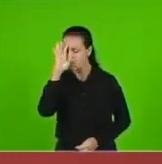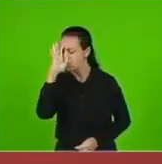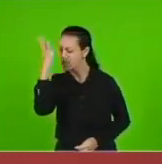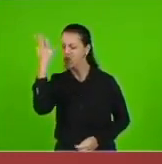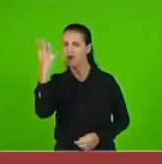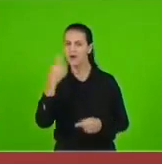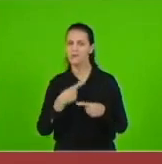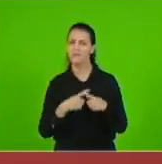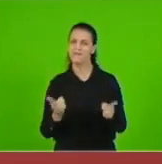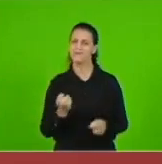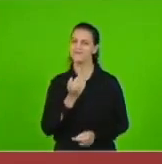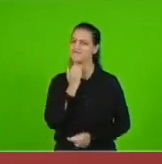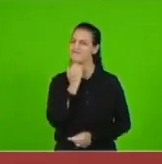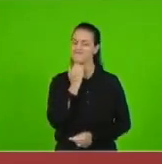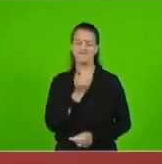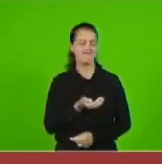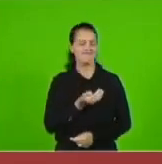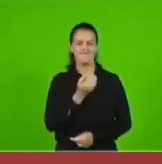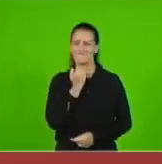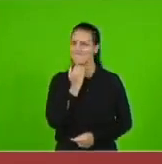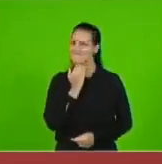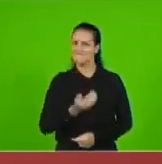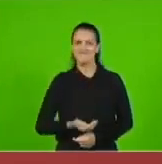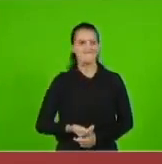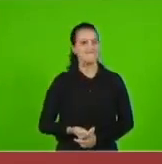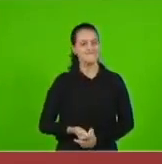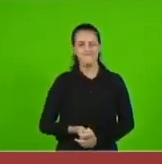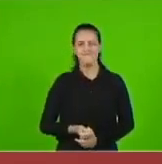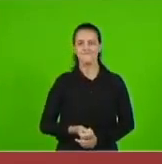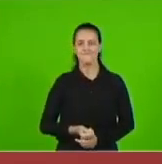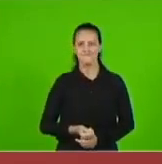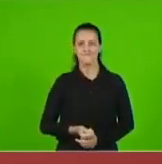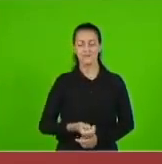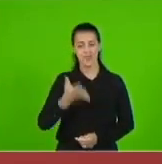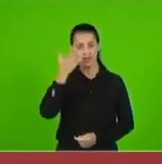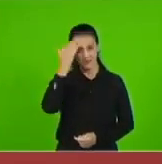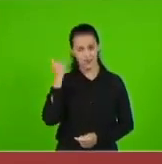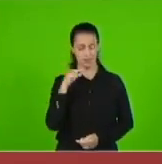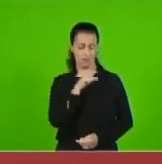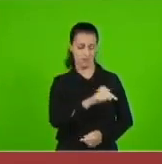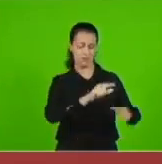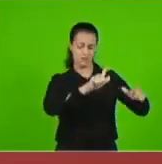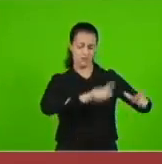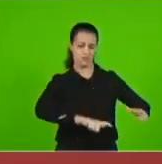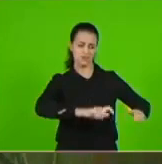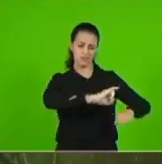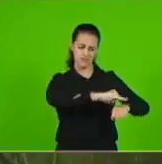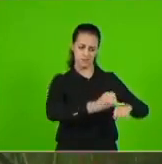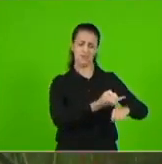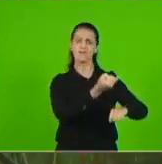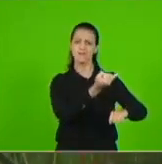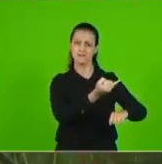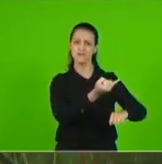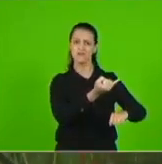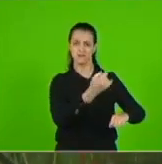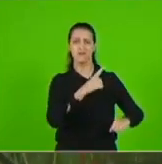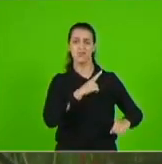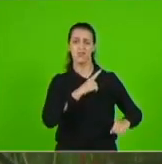is involved searching for solutions. We know that Jerusalem